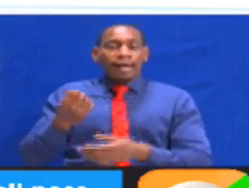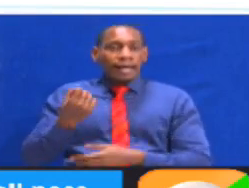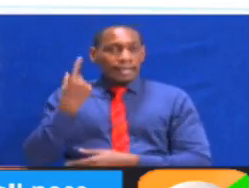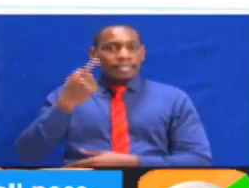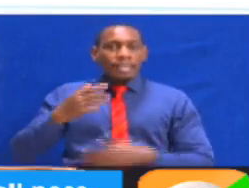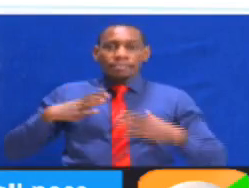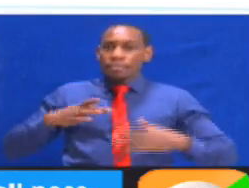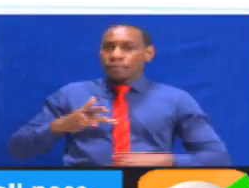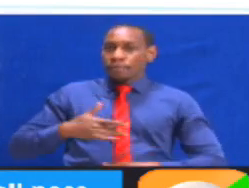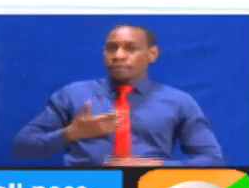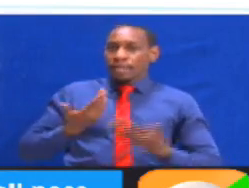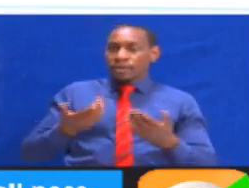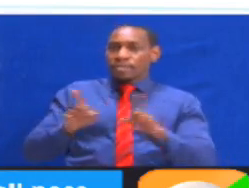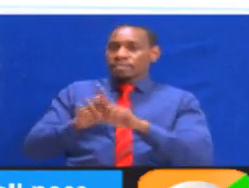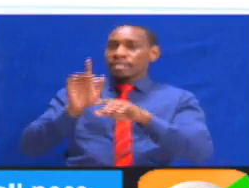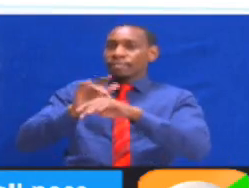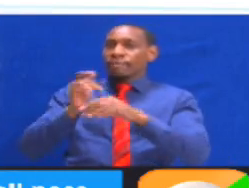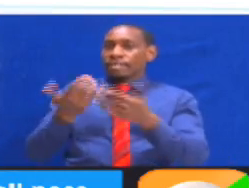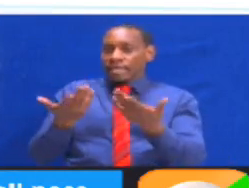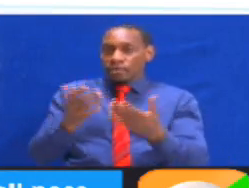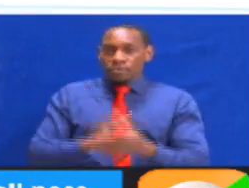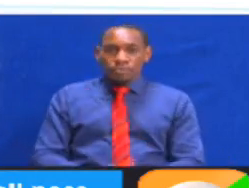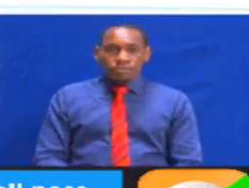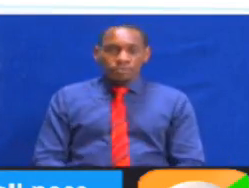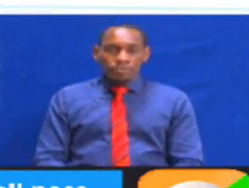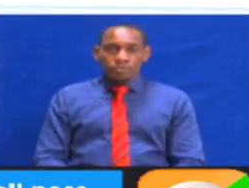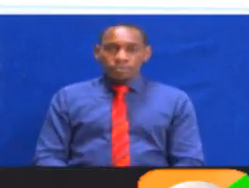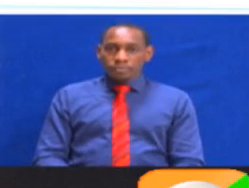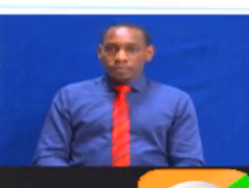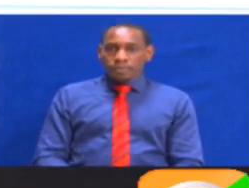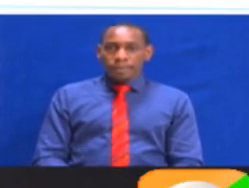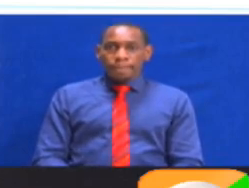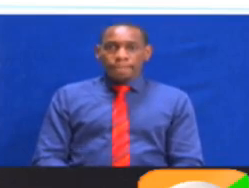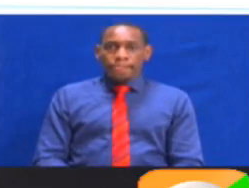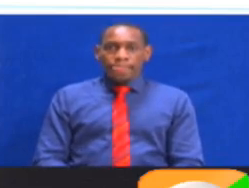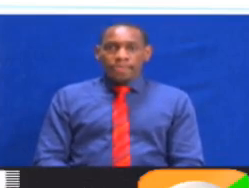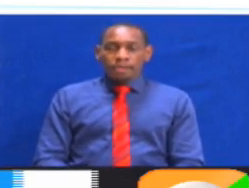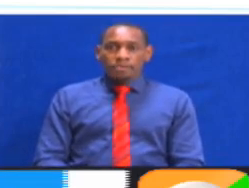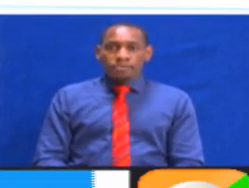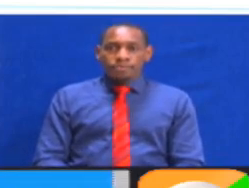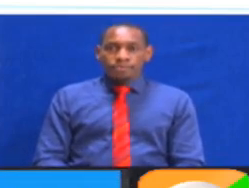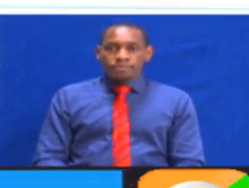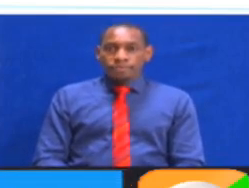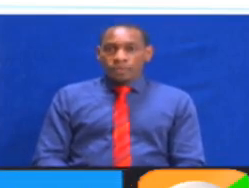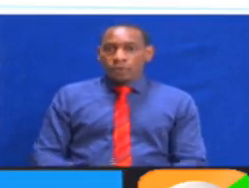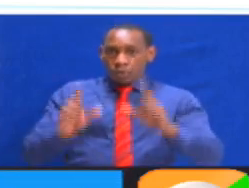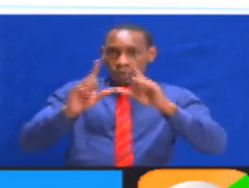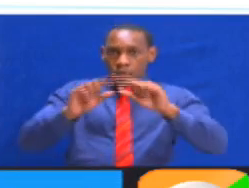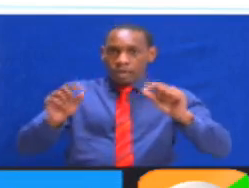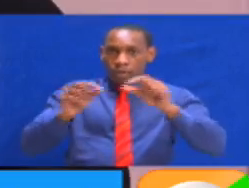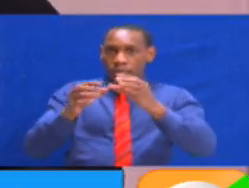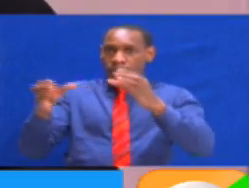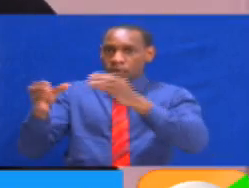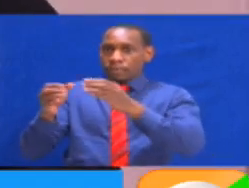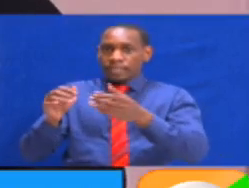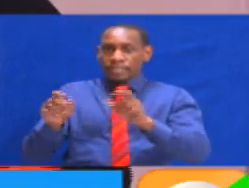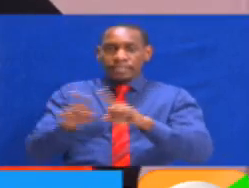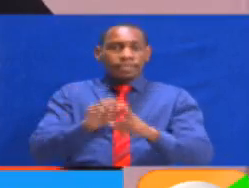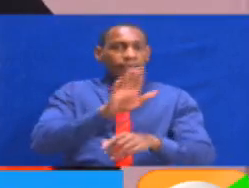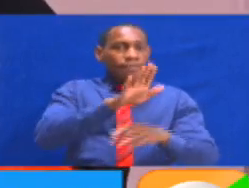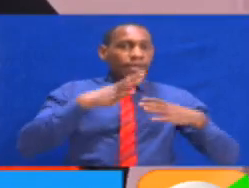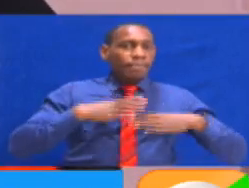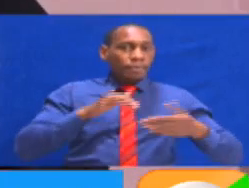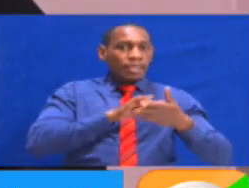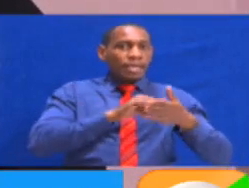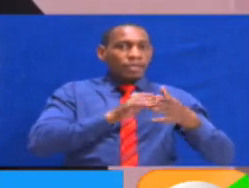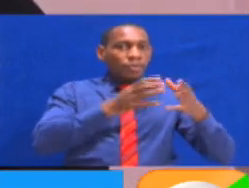how this affects them. And as Yvonne, much as it's you for speak this. About community, Joy, if you let me, you spoke about community, and Gashu, you mentioned the five people who